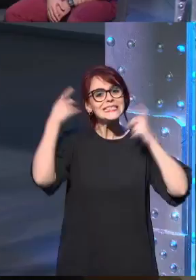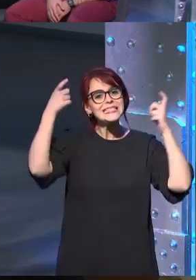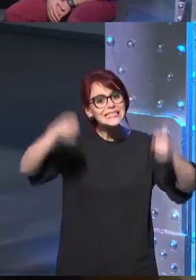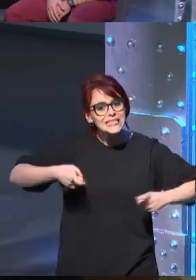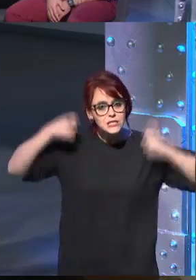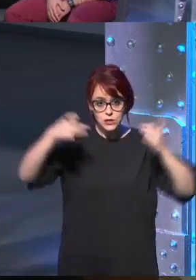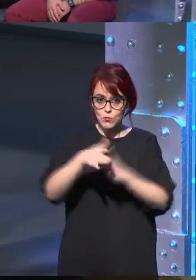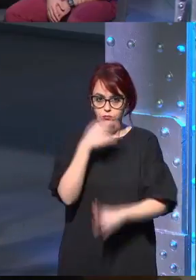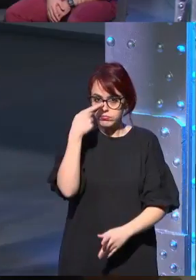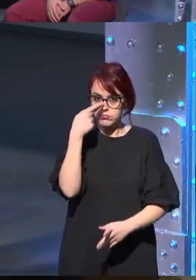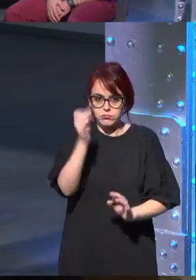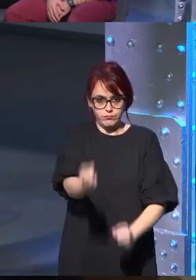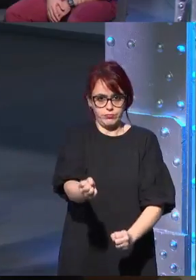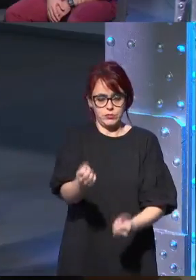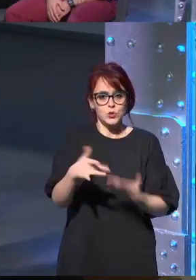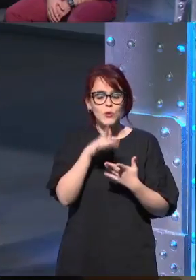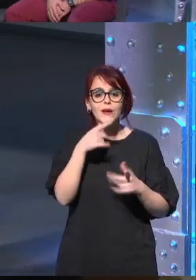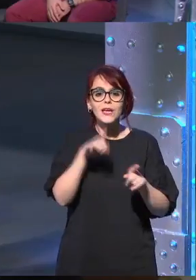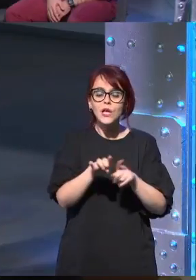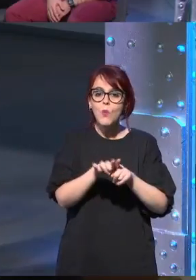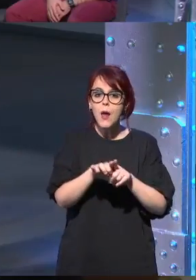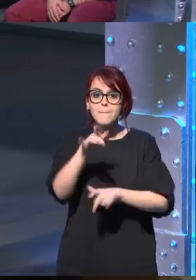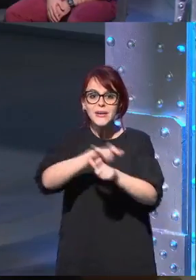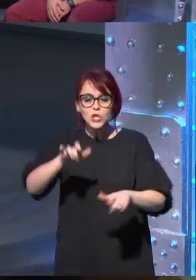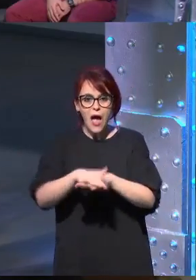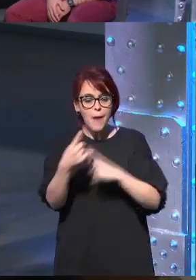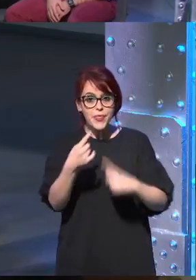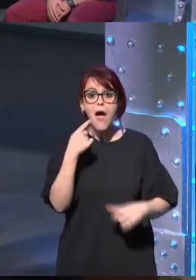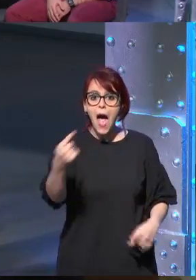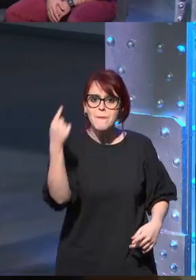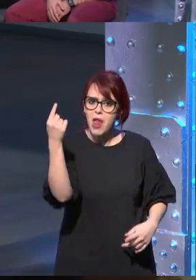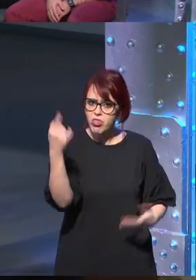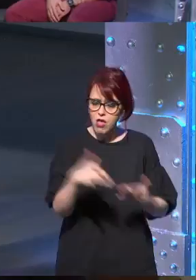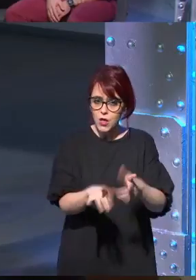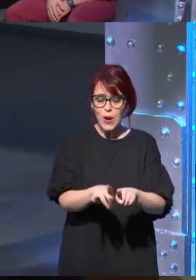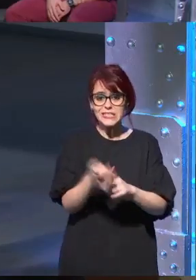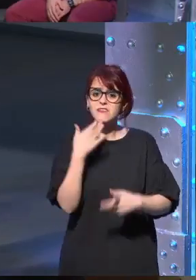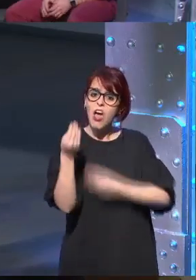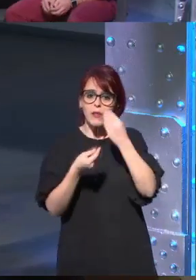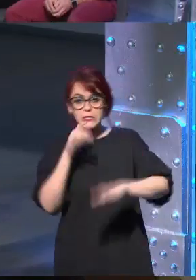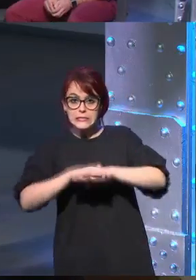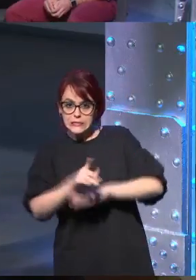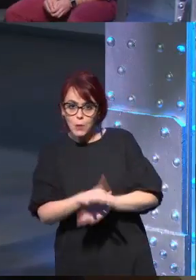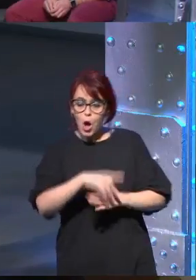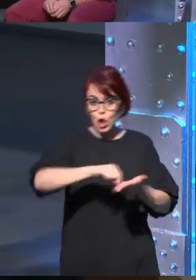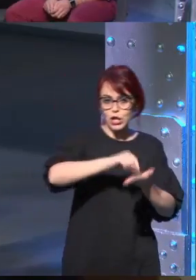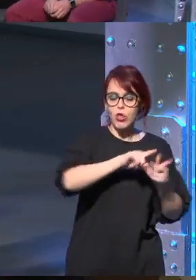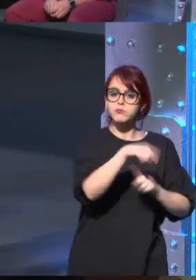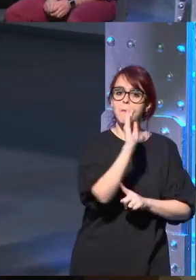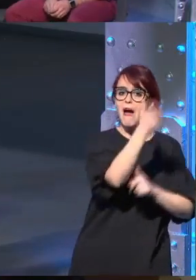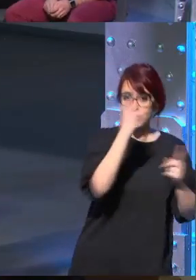goes. I think communication and dialogue is very efficient, very effective. Some people have even